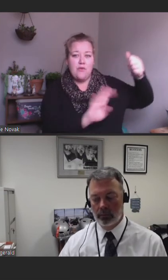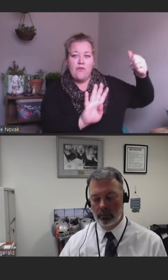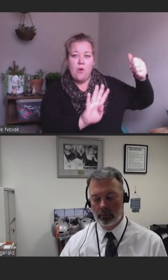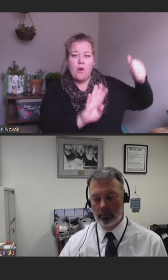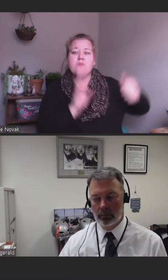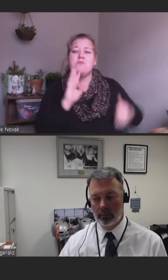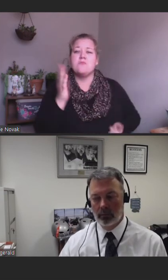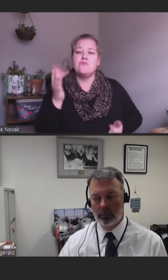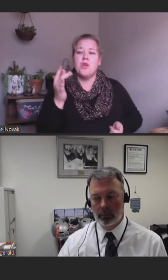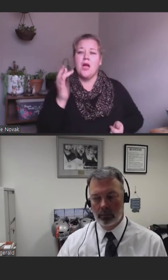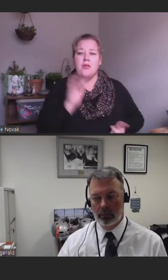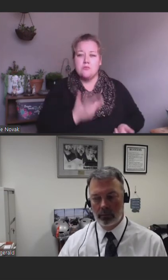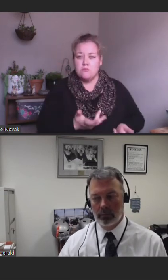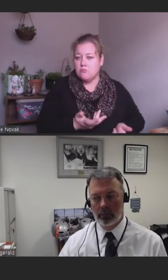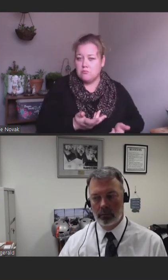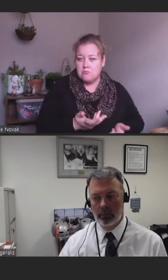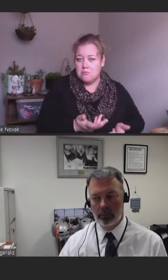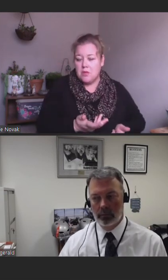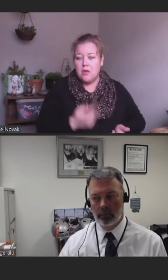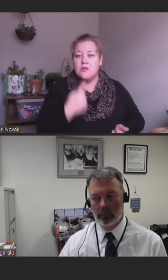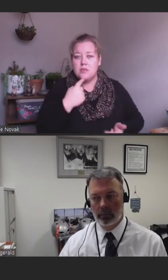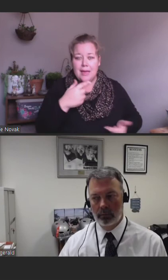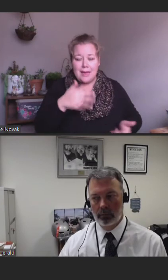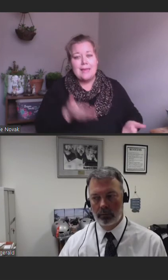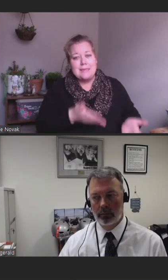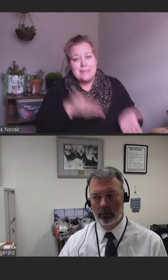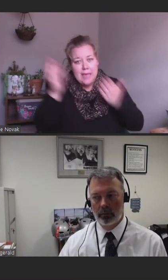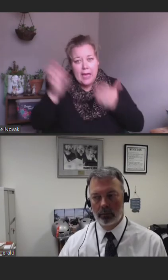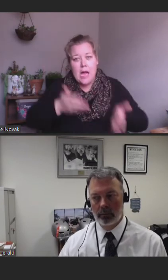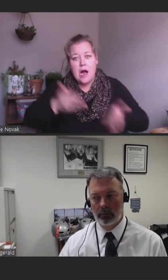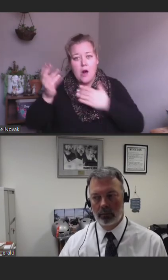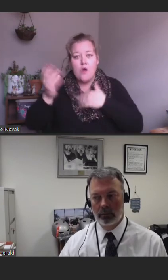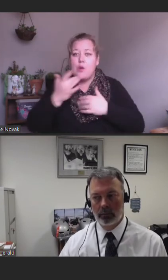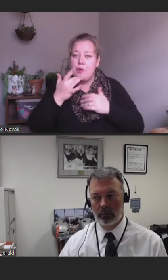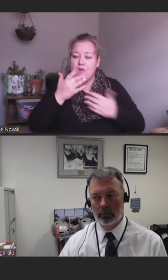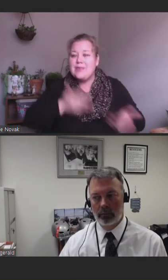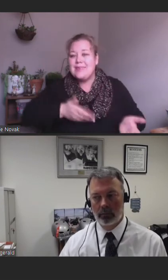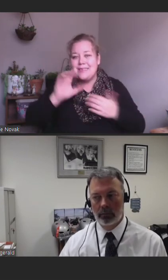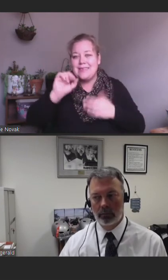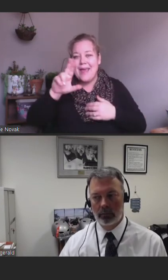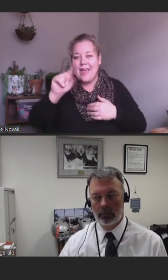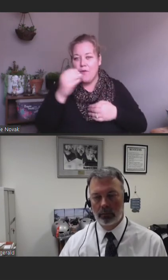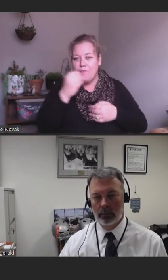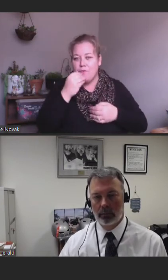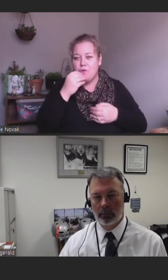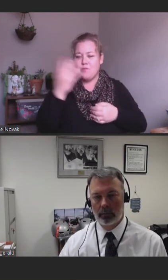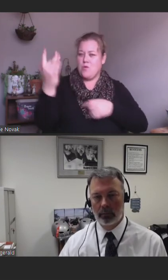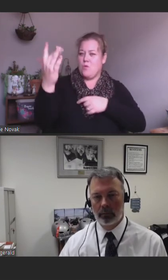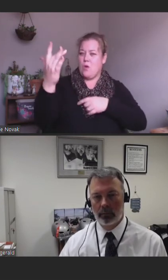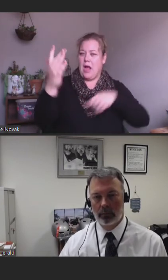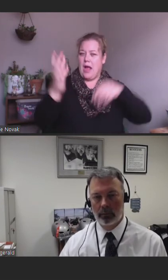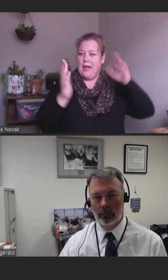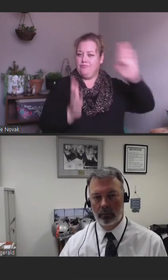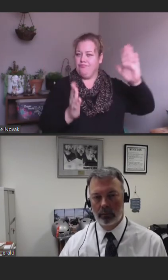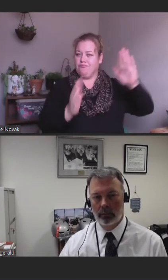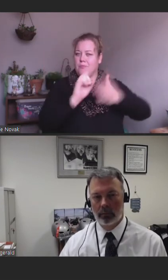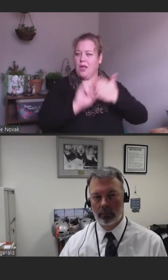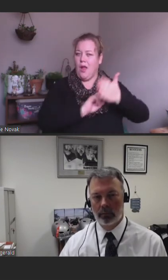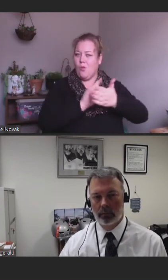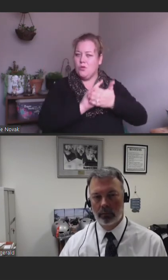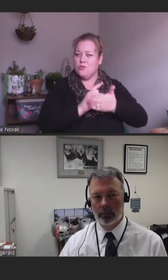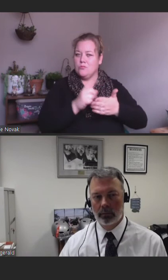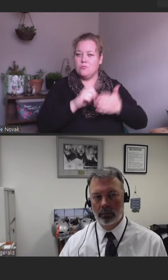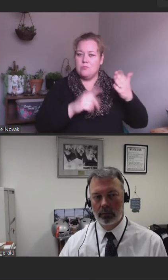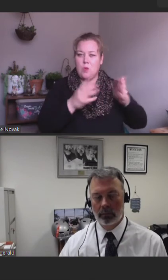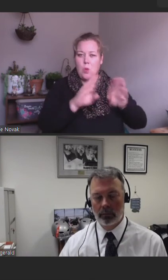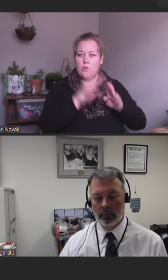to do takeout instead and would prefer that, but can you just kind of explain the rationale between limiting hours?